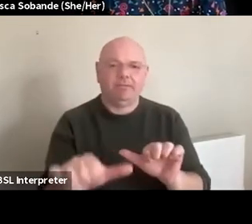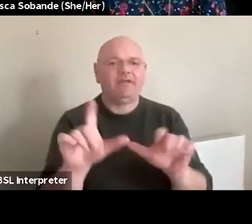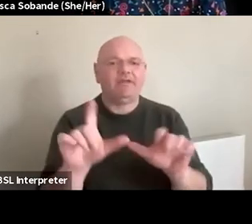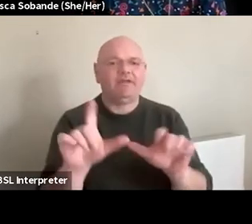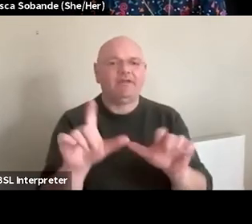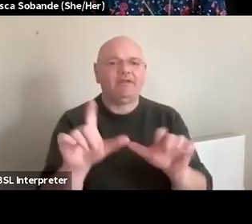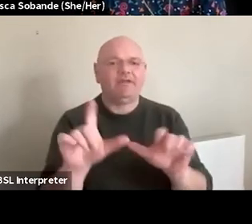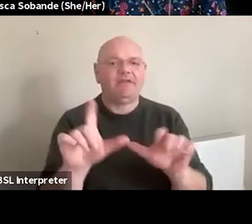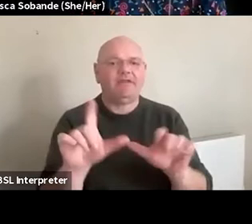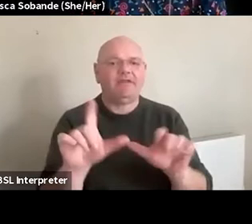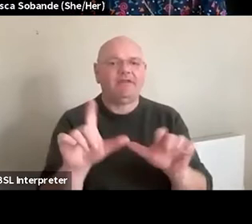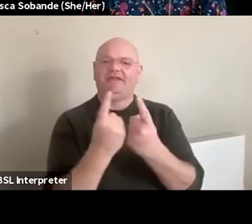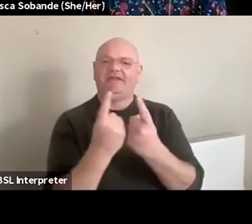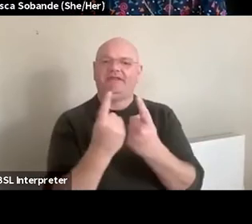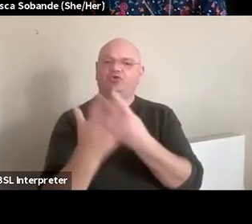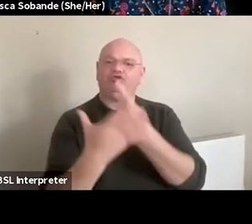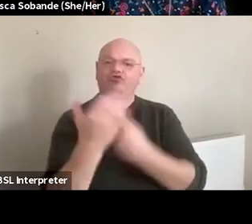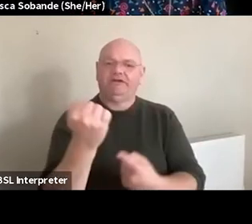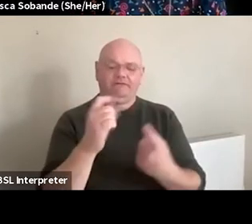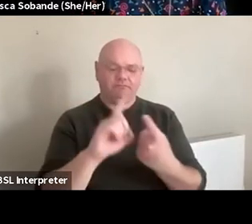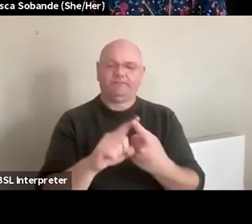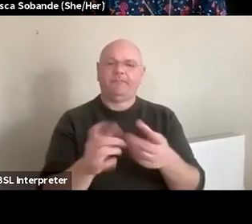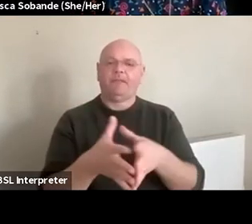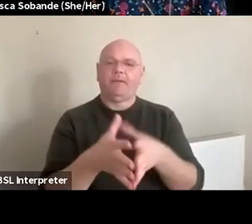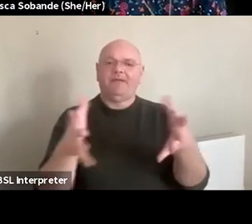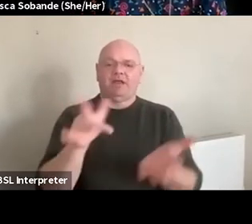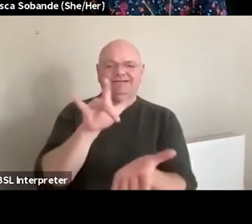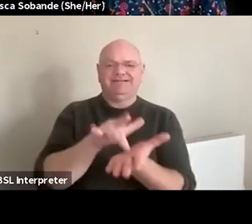They wanted a bigger central reservation, a change in the phase of the